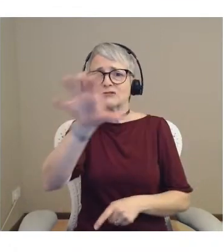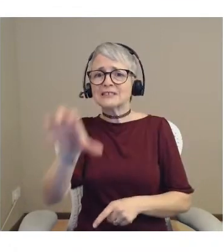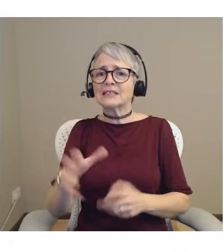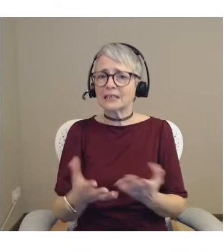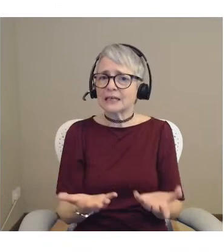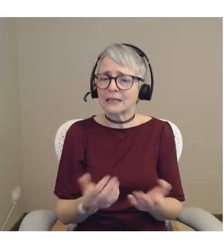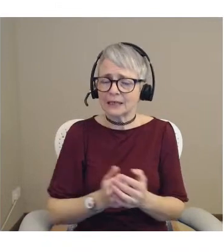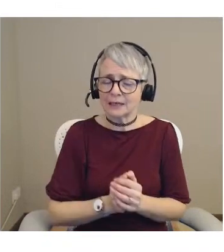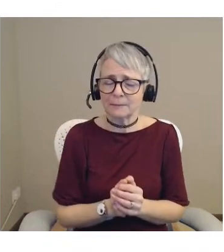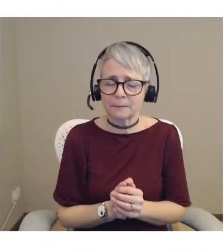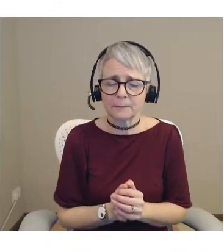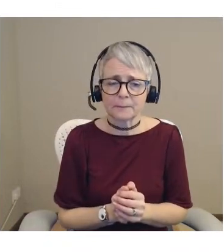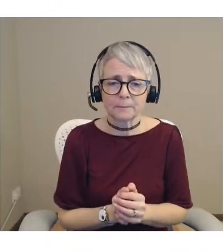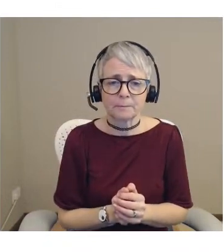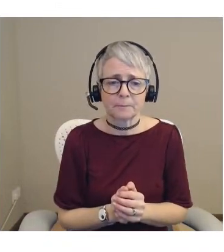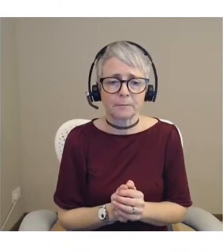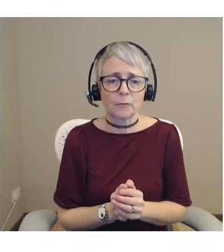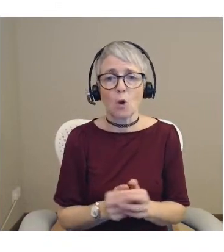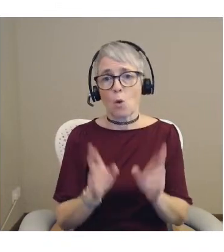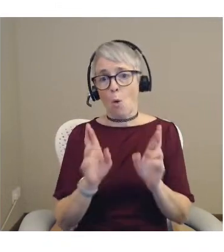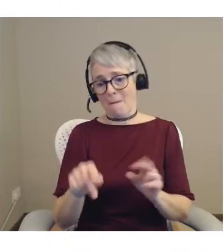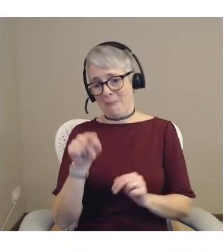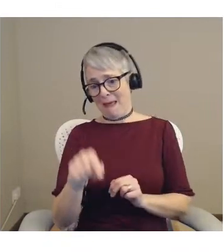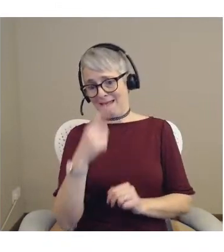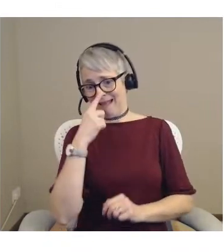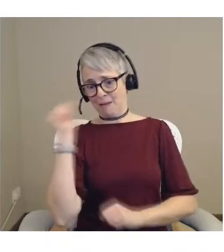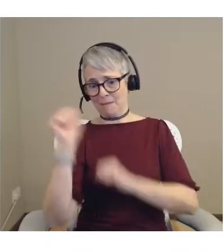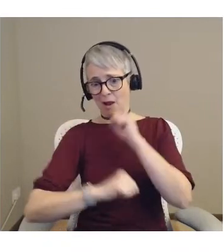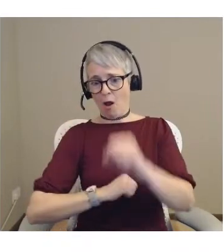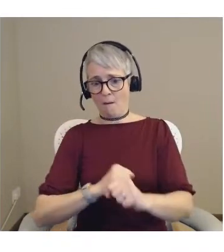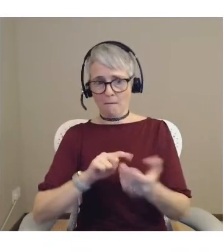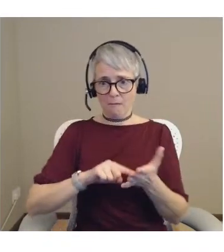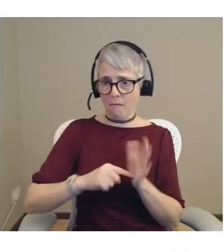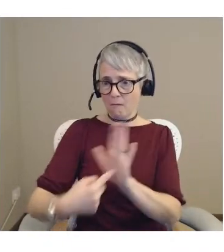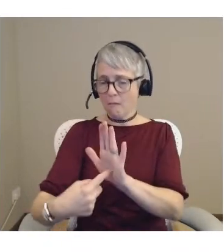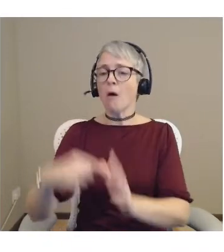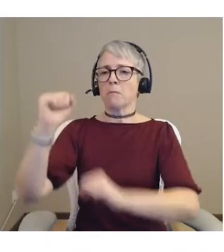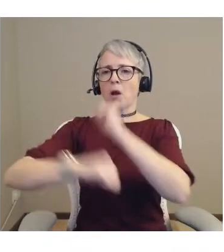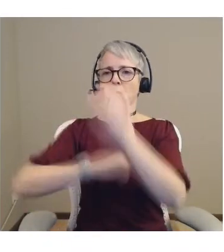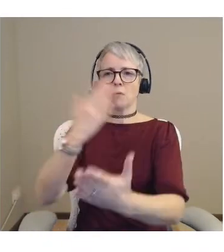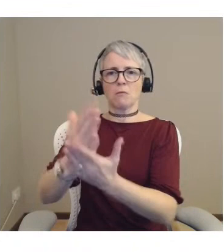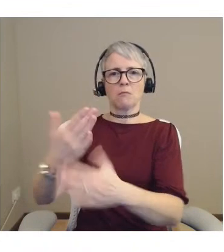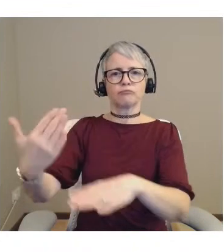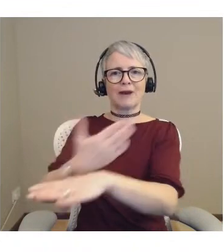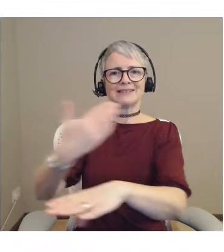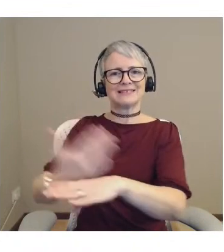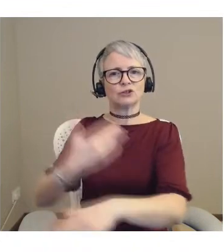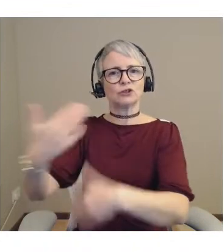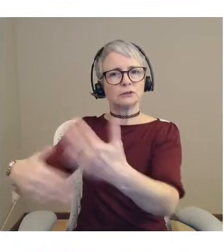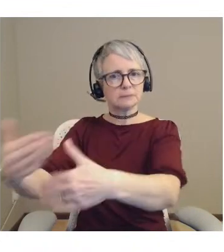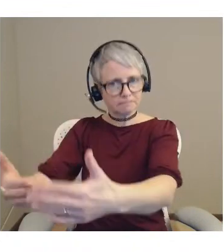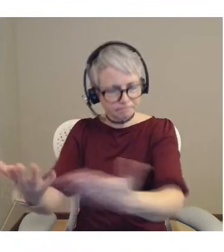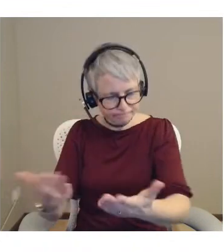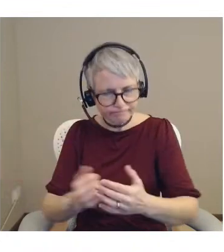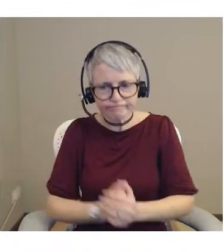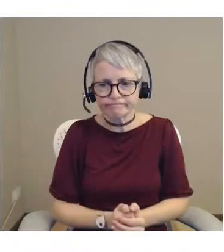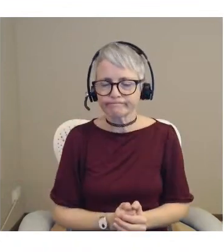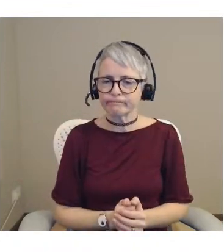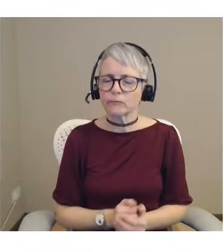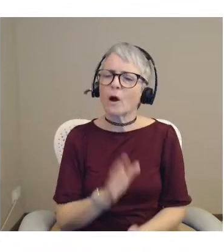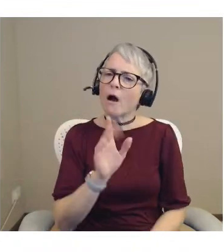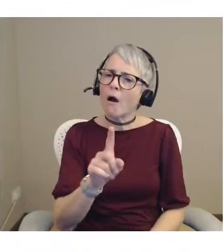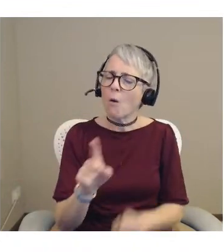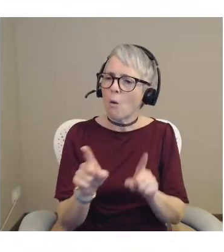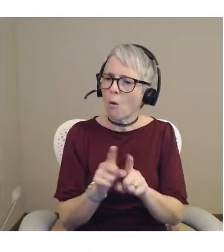these policies in practice, which is in the end what we all expect. Also on accessibility,